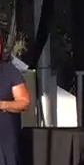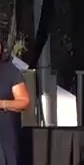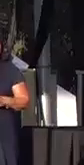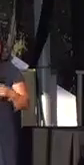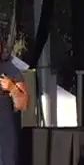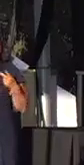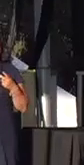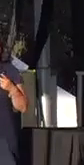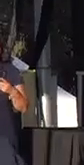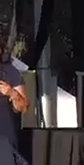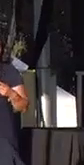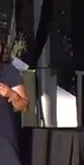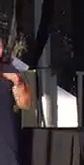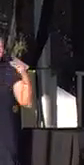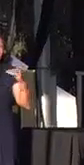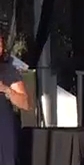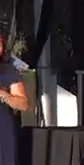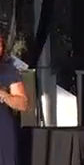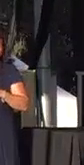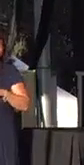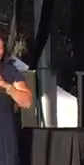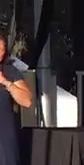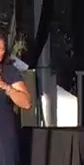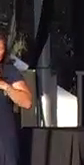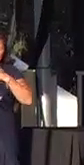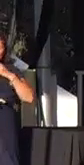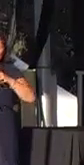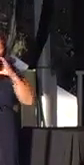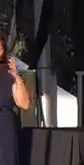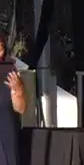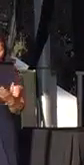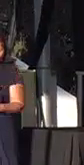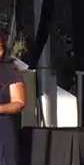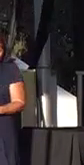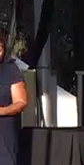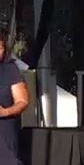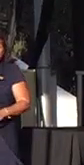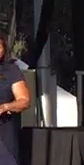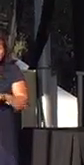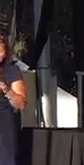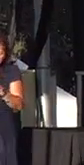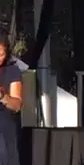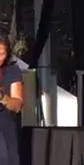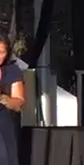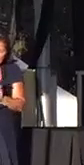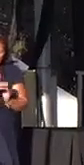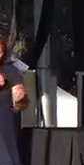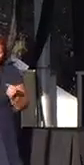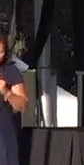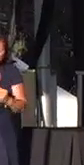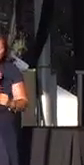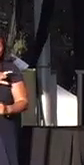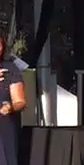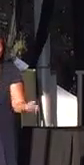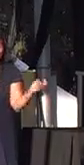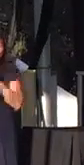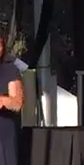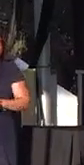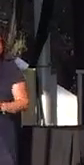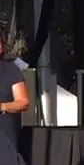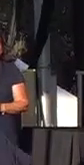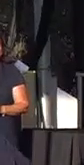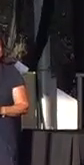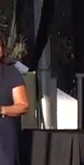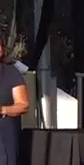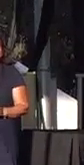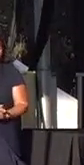Secondly, there's no reason in the world why we can't come up with solid police reform. What